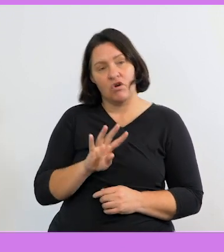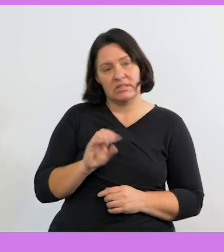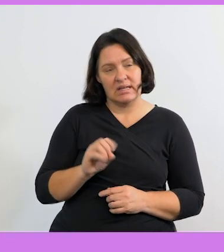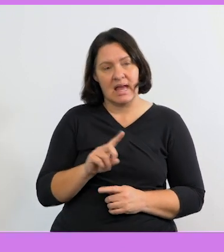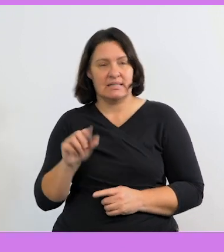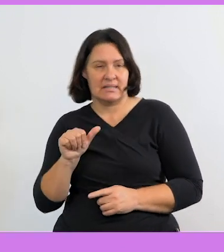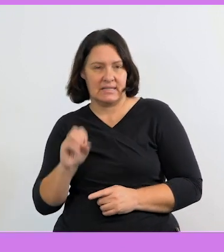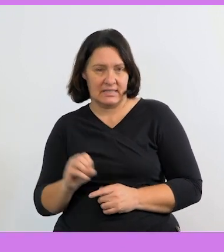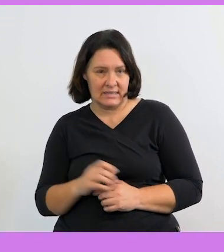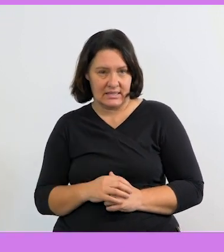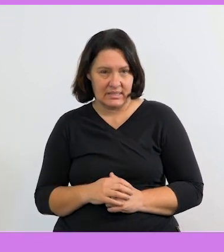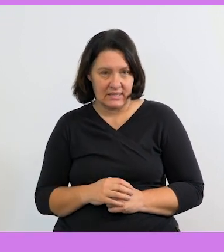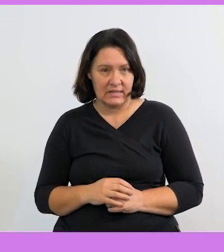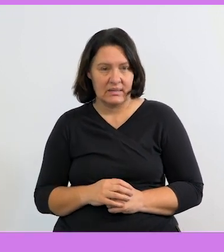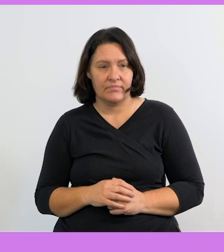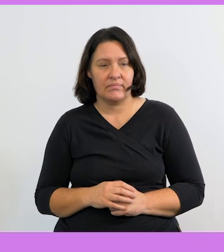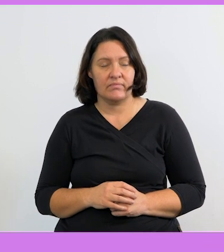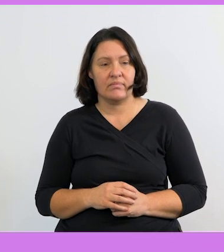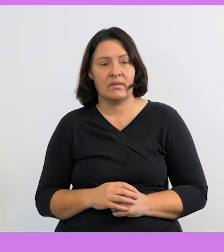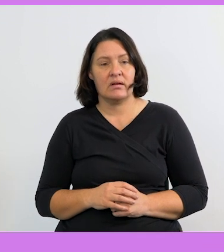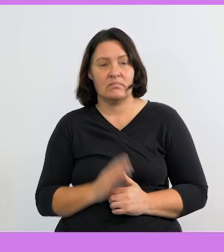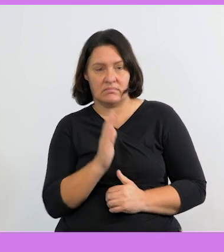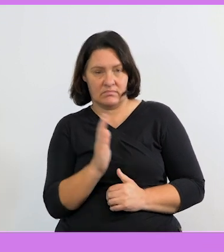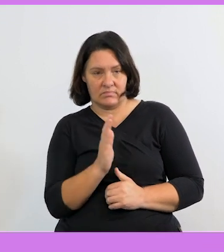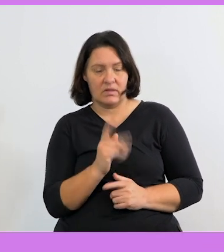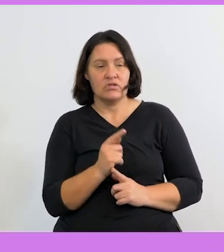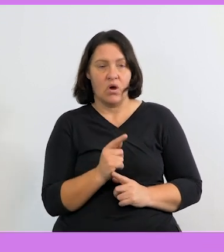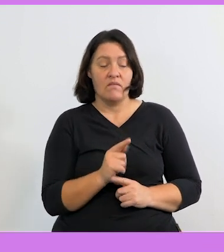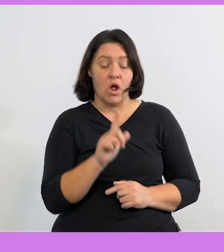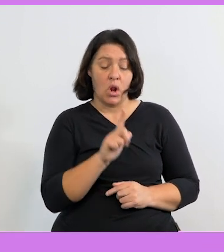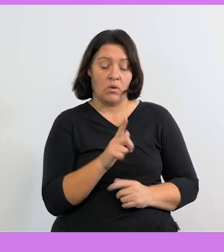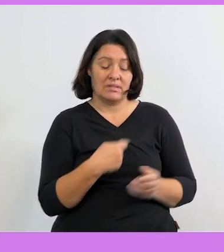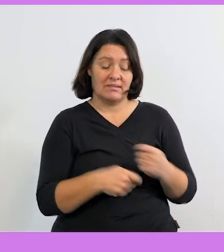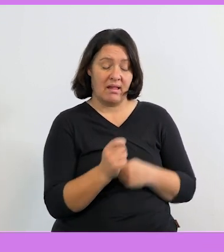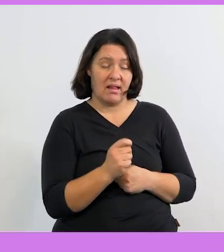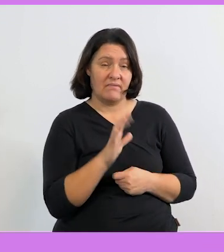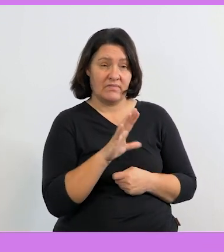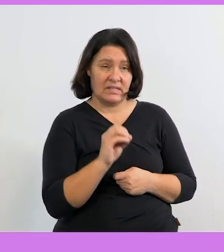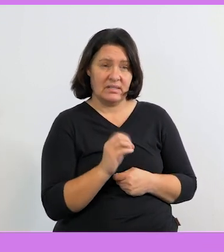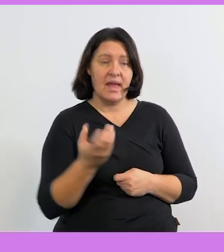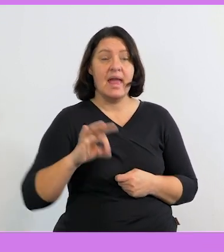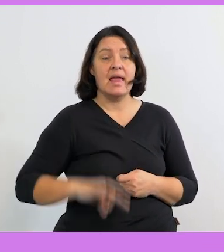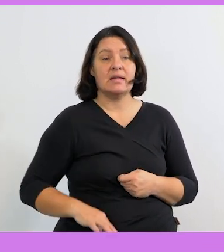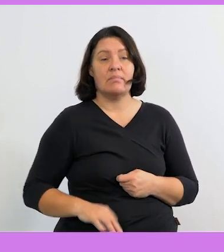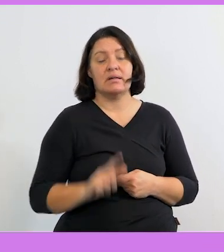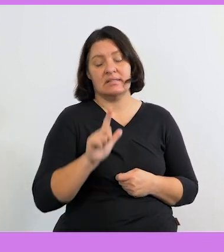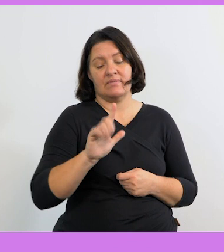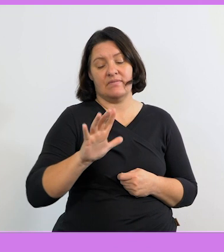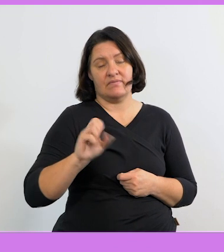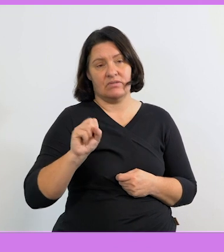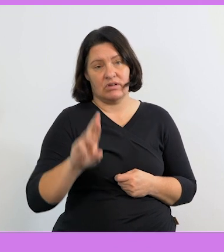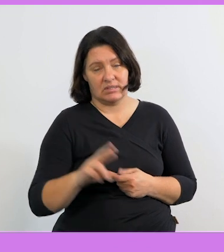Between 40 and 60. So there if I go, if I sell, or Luke sell 50 bunny chows, his total income